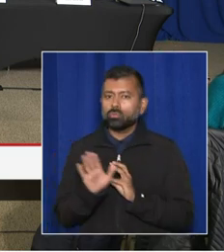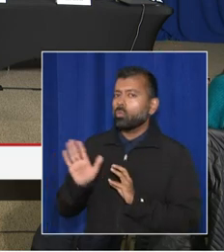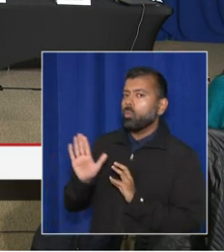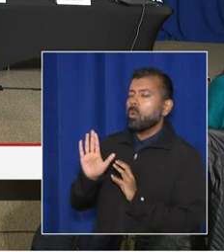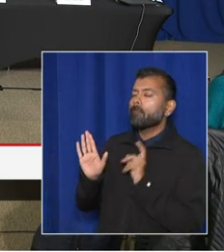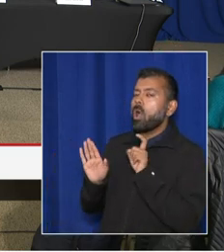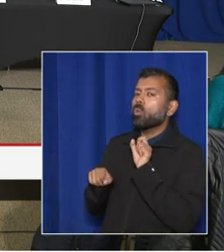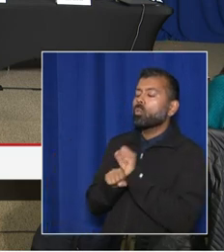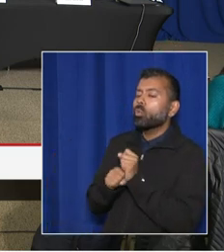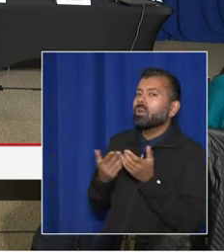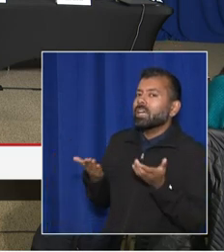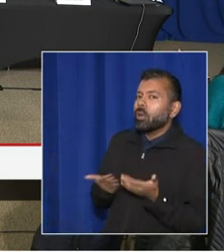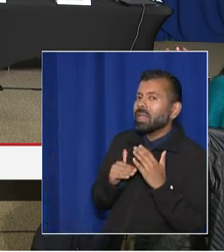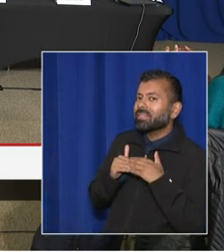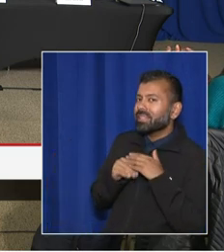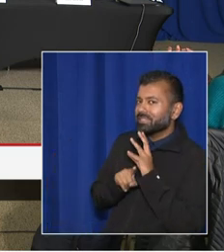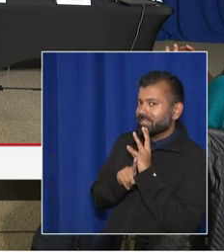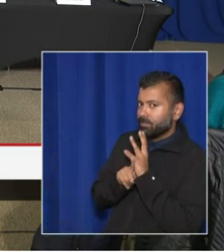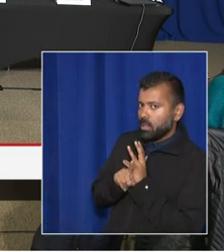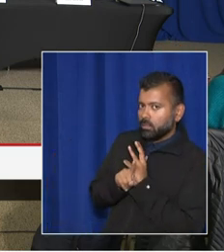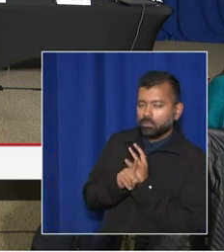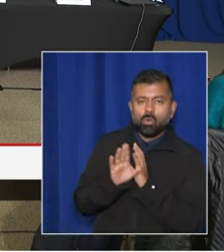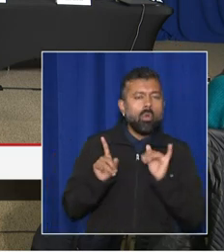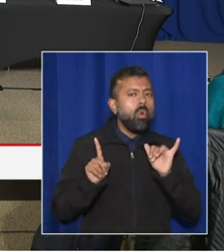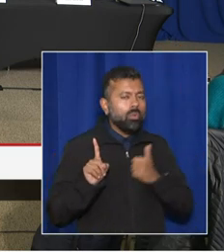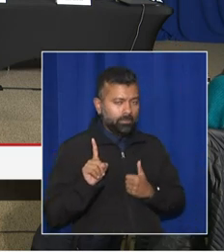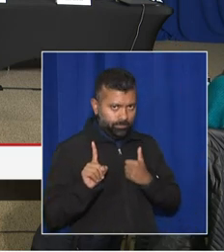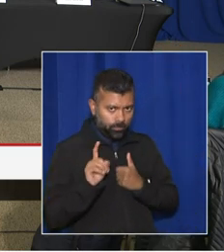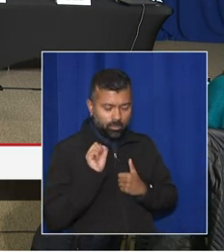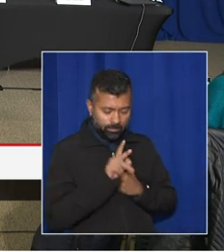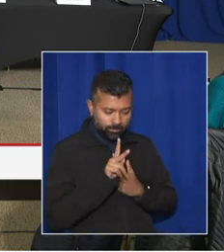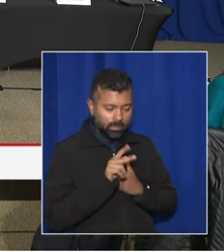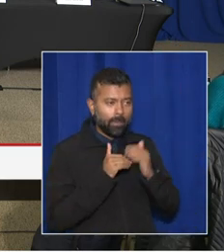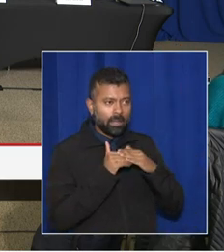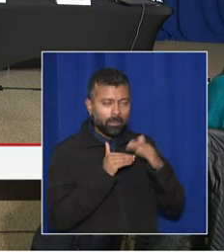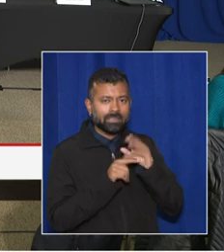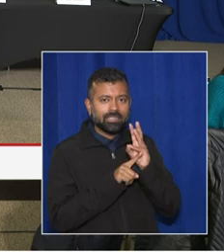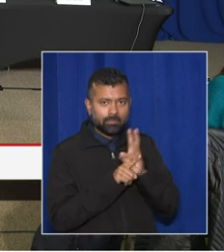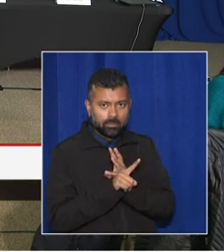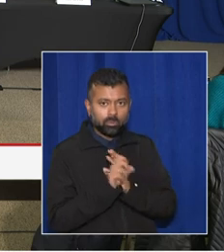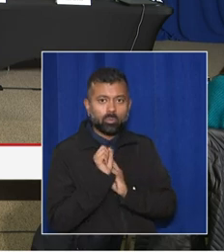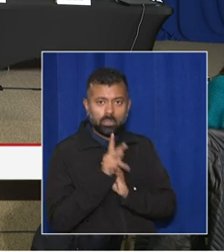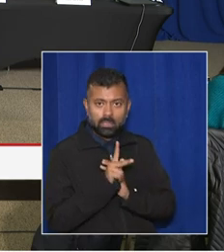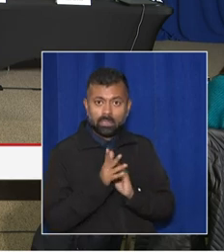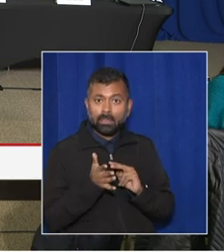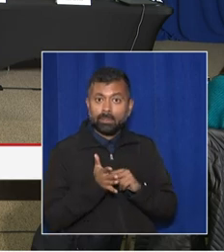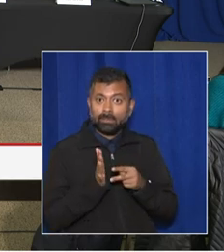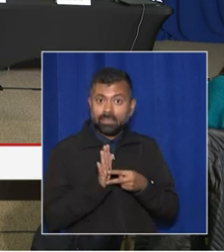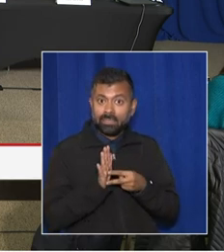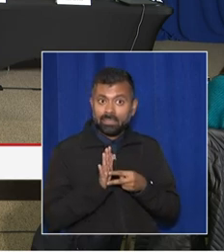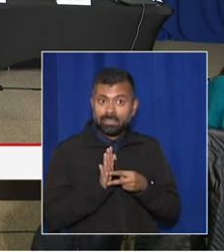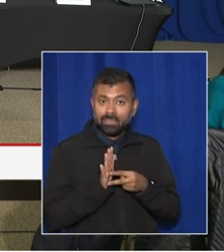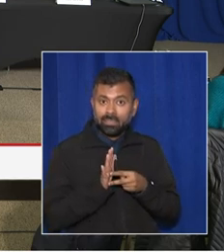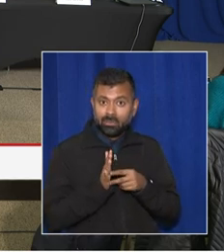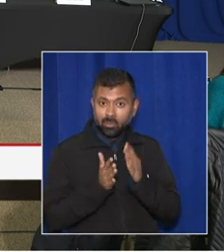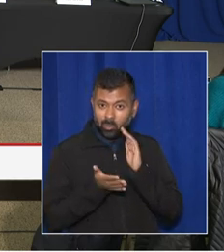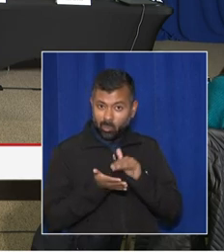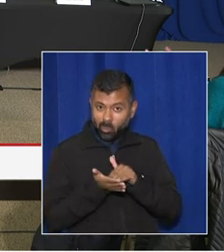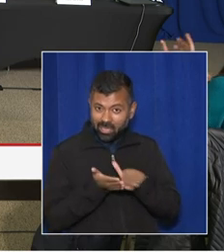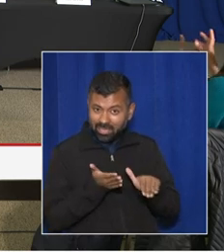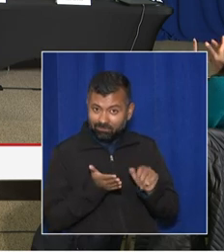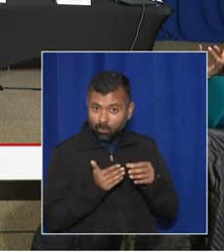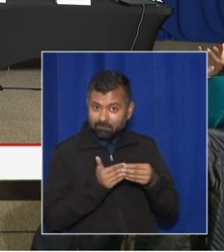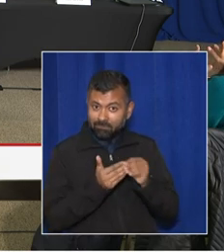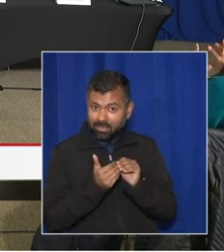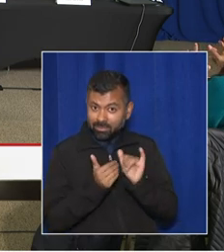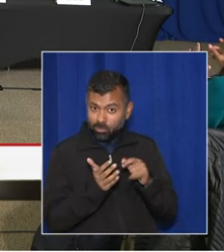work. Yes, thank you. Is there any plans to possibly waive that? And then also wanted to ask about, with regard